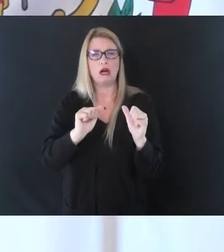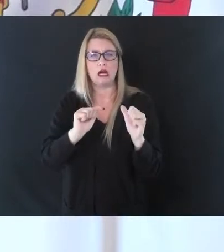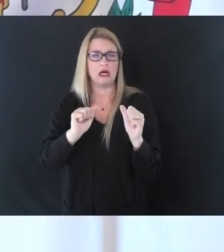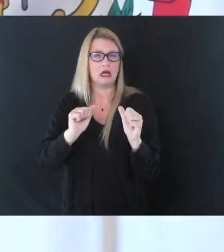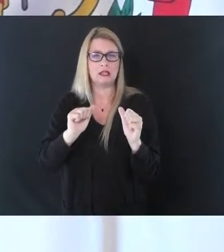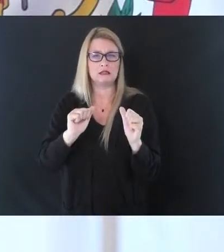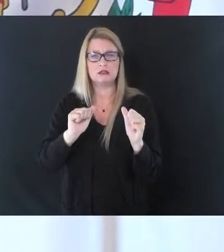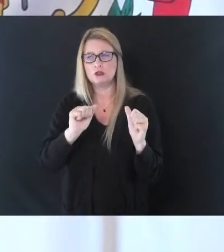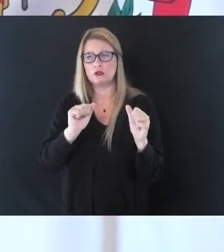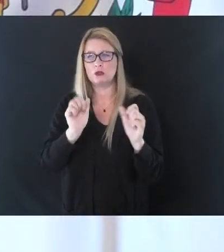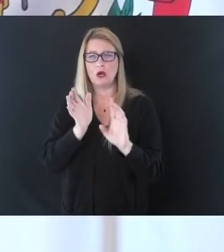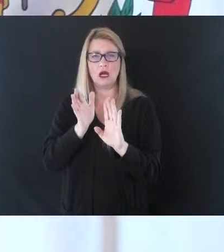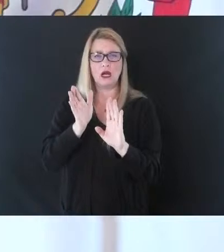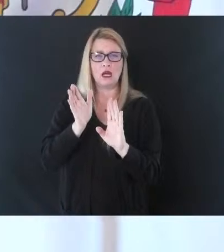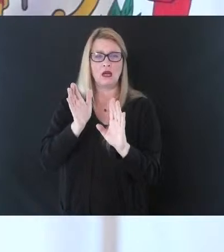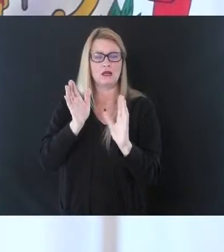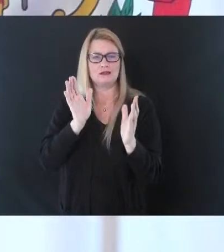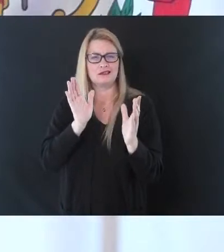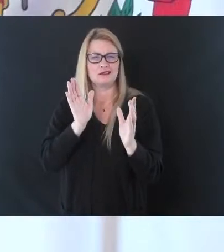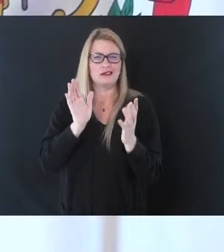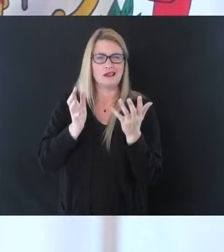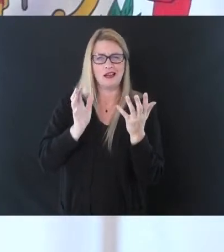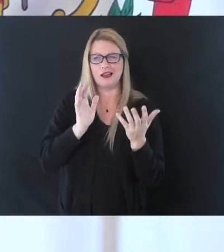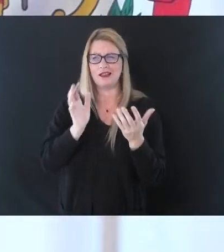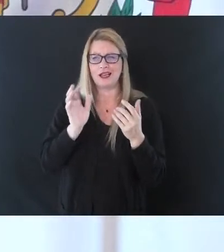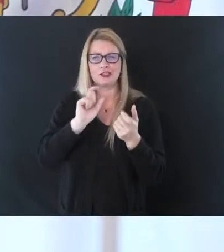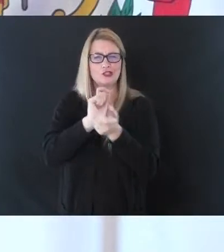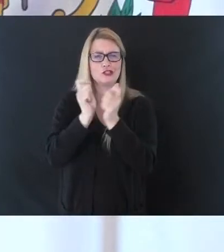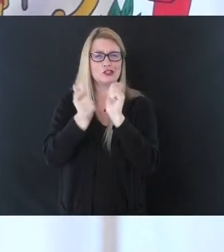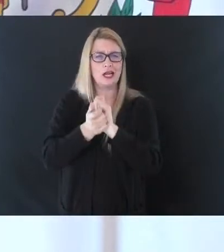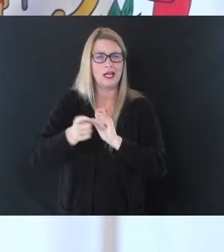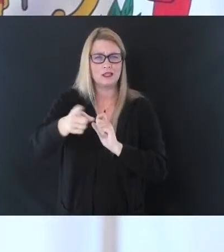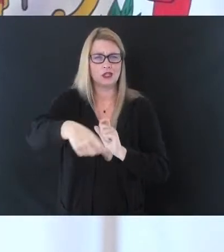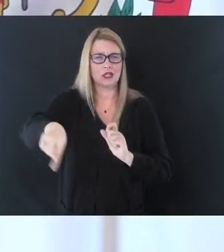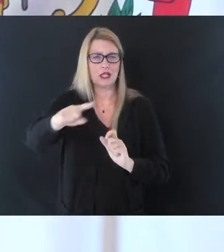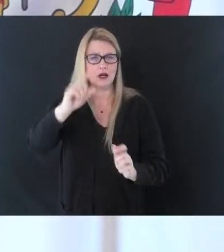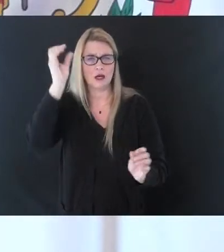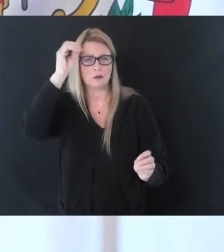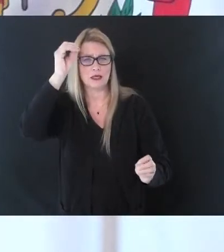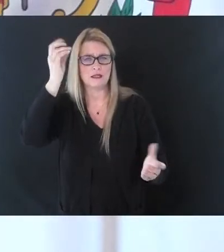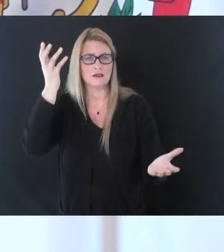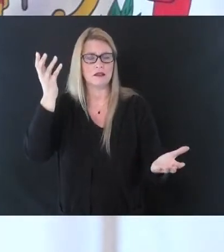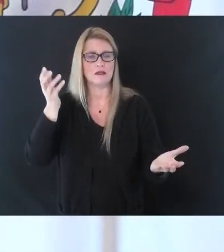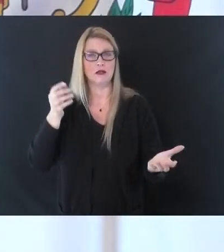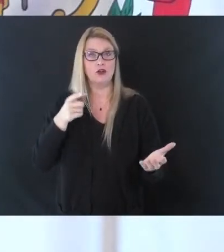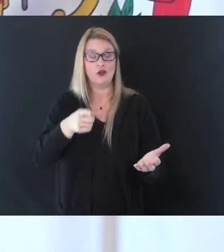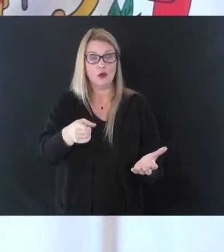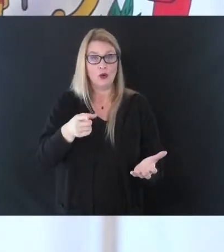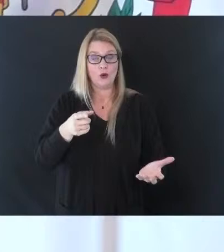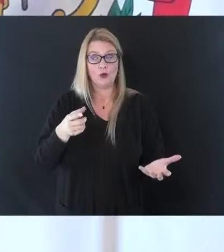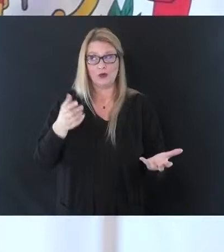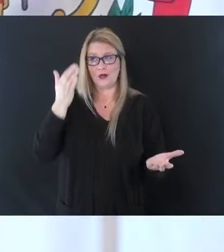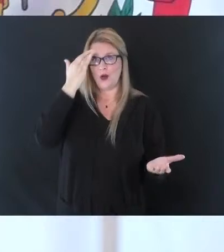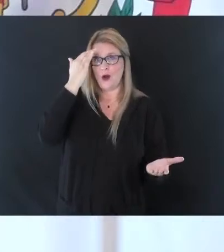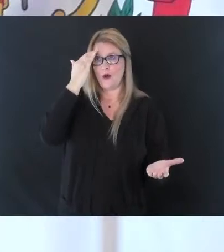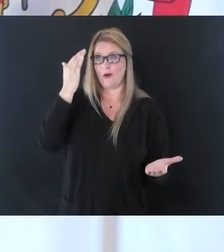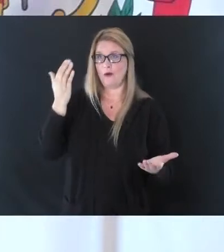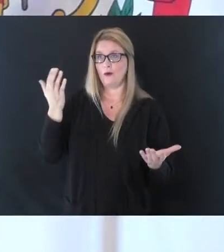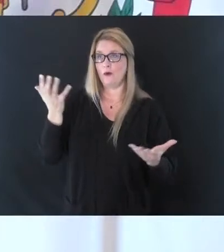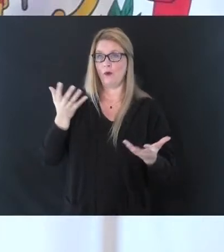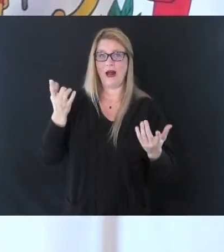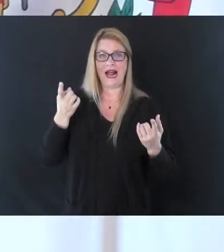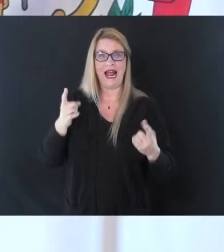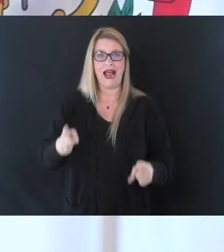home. Because you see, at the end of the day, you know, what happens, you know, when you have